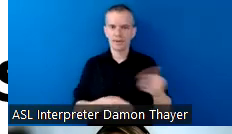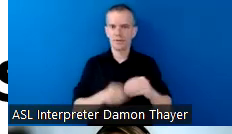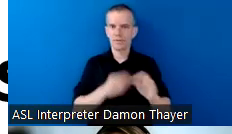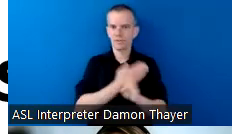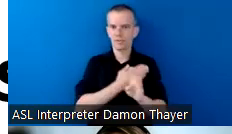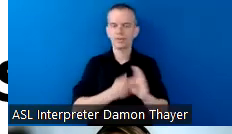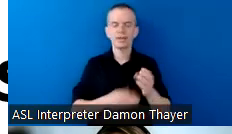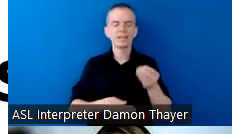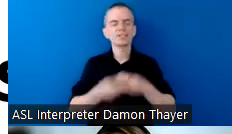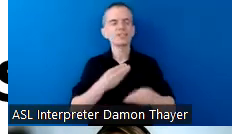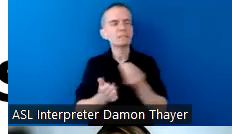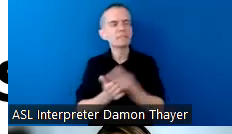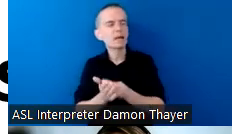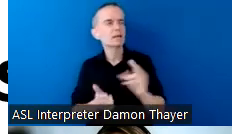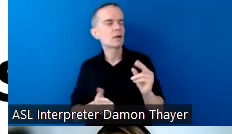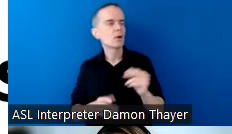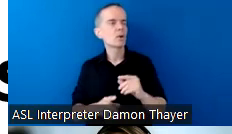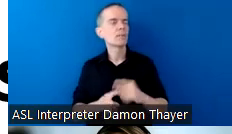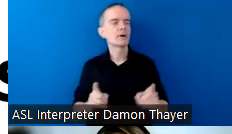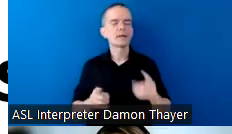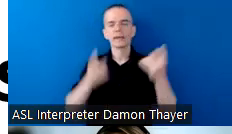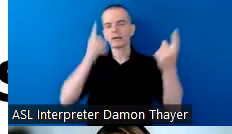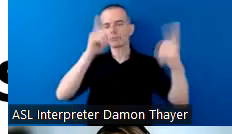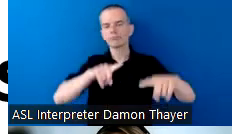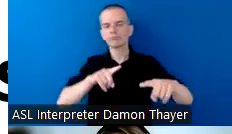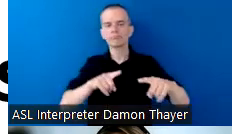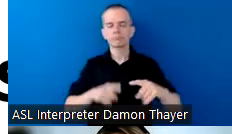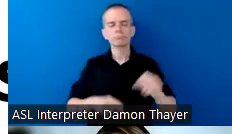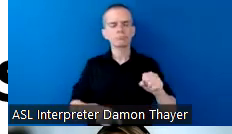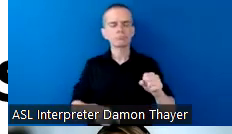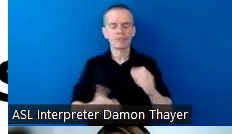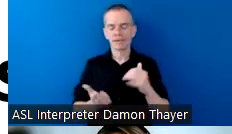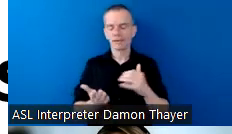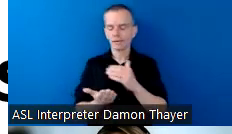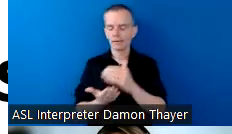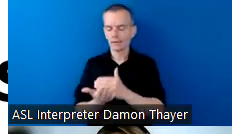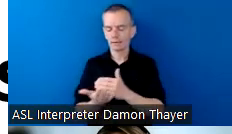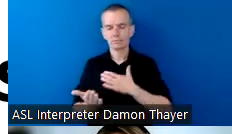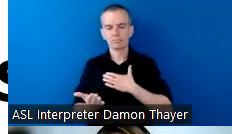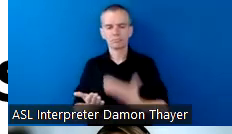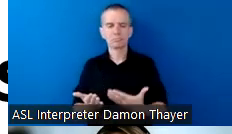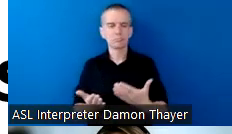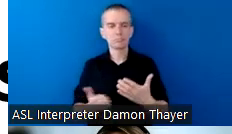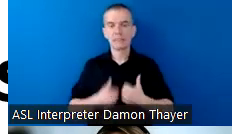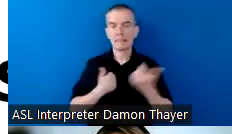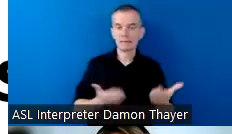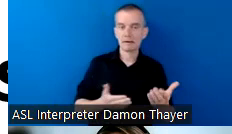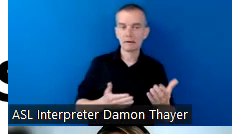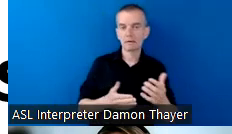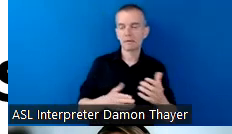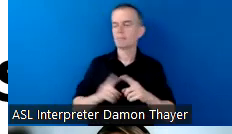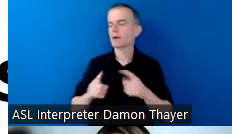for money. It's more for like an agreement that somebody says, yeah, I'll give back to the community by doing these